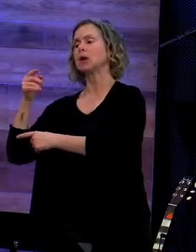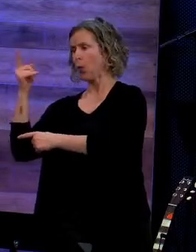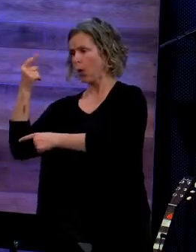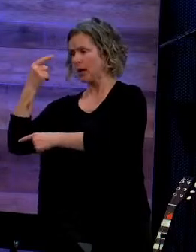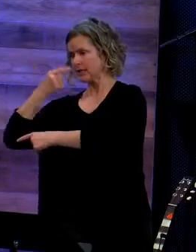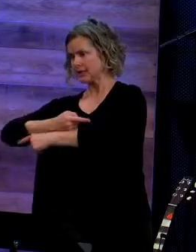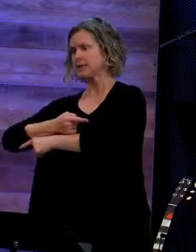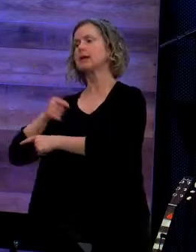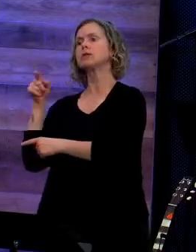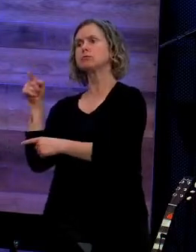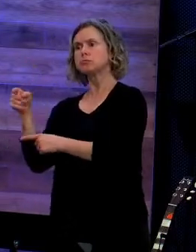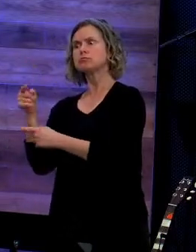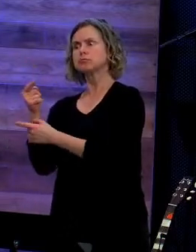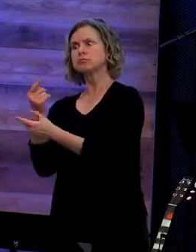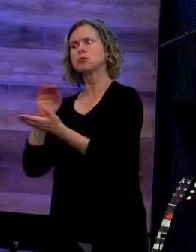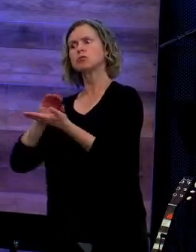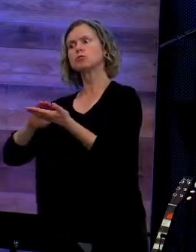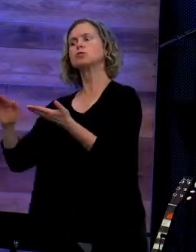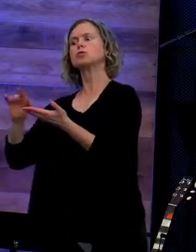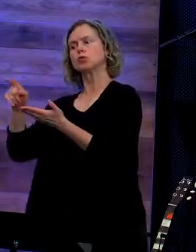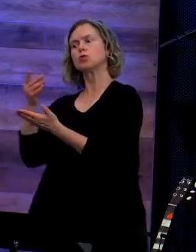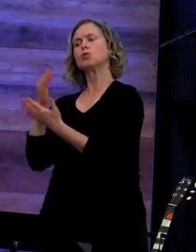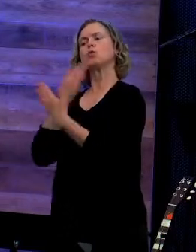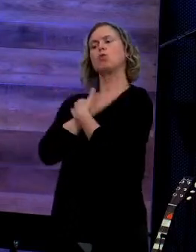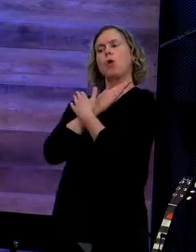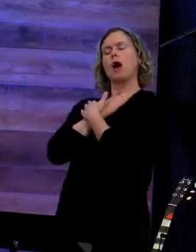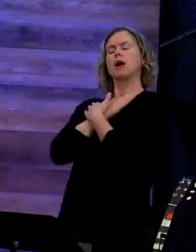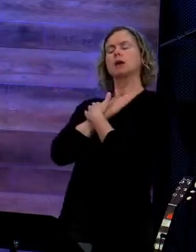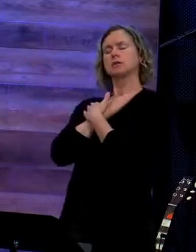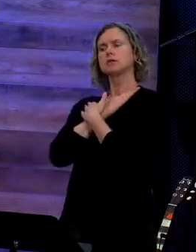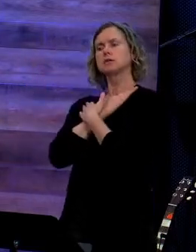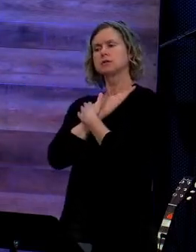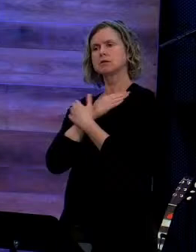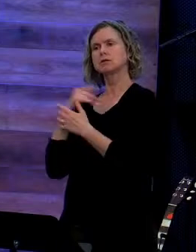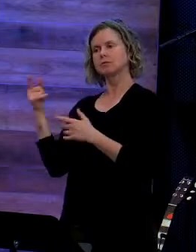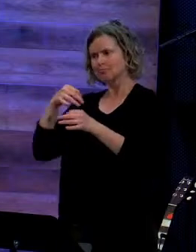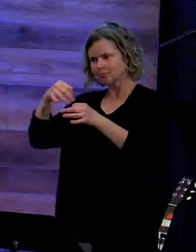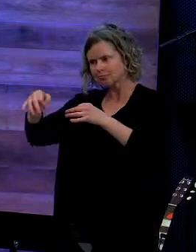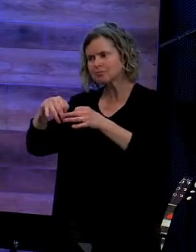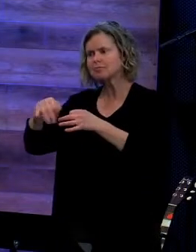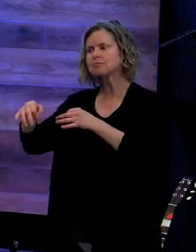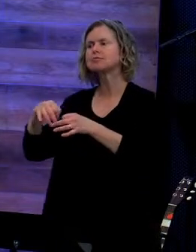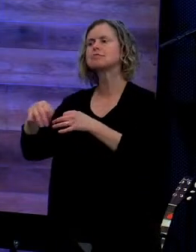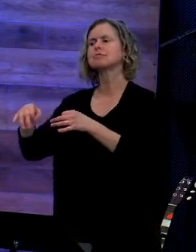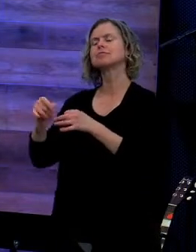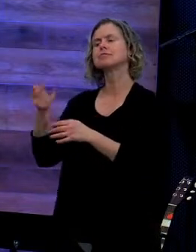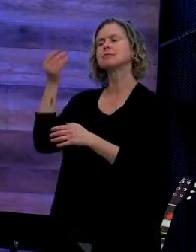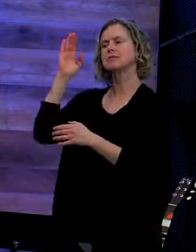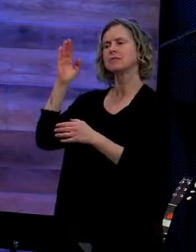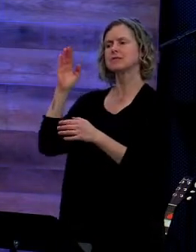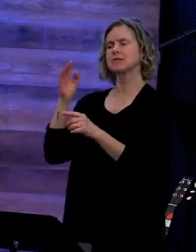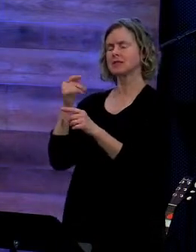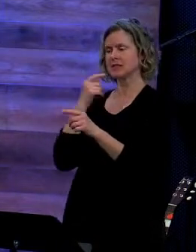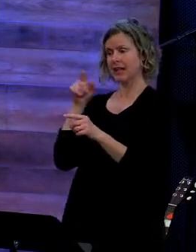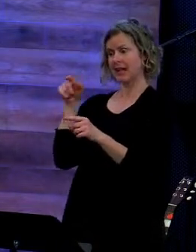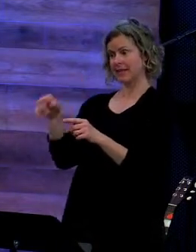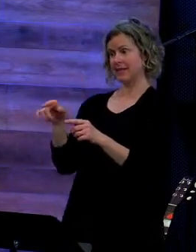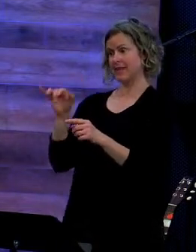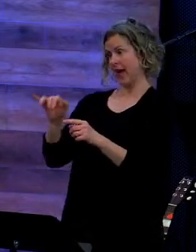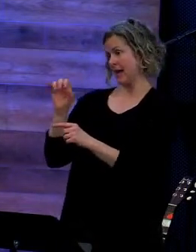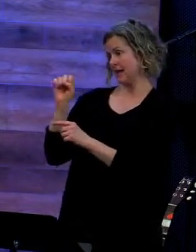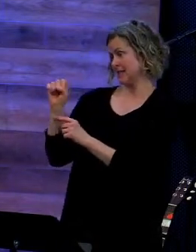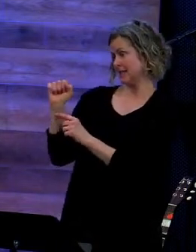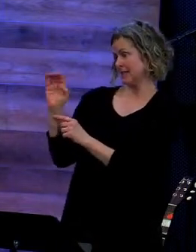just taste a little bit of what that eternal rest in Eden was supposed to be like. And God said that actually keeping the